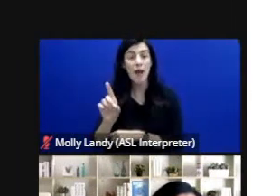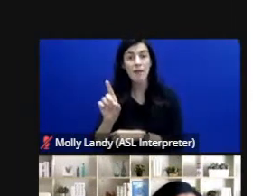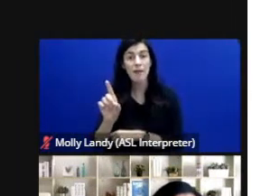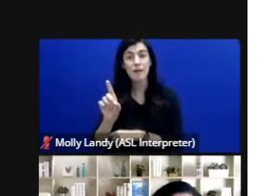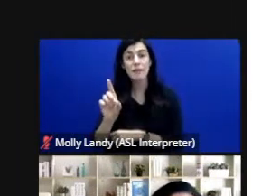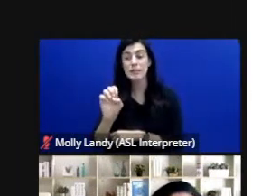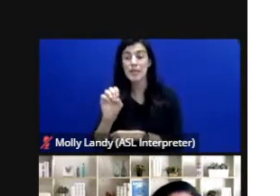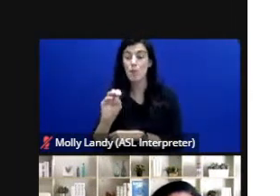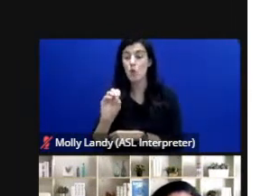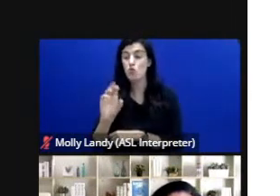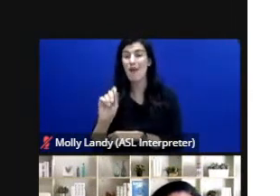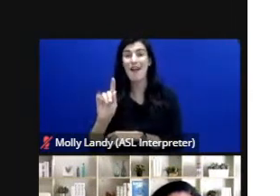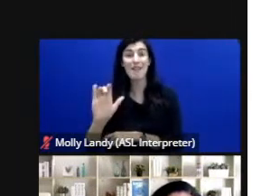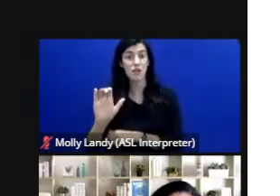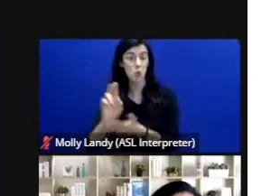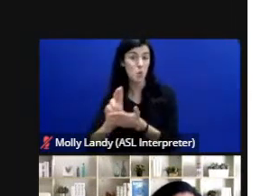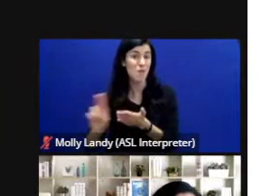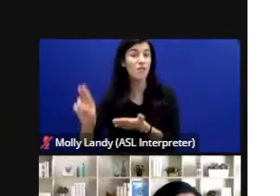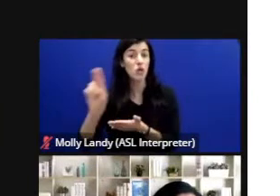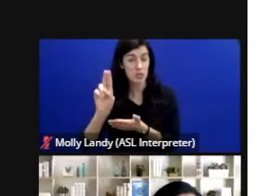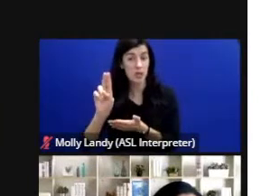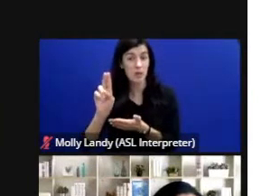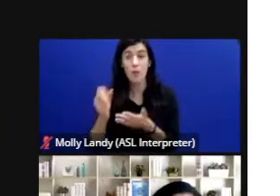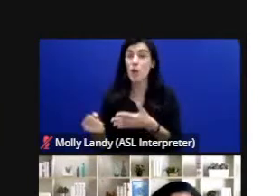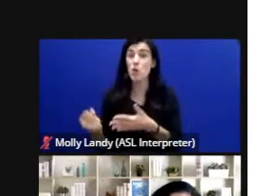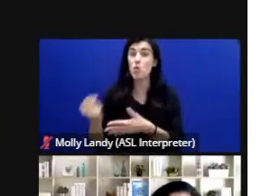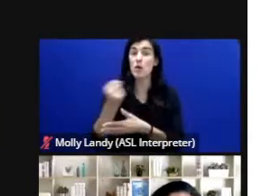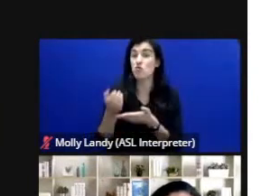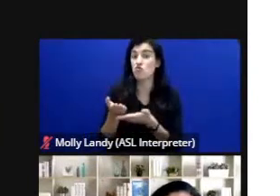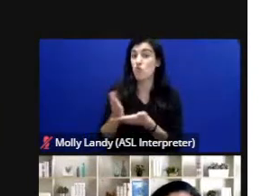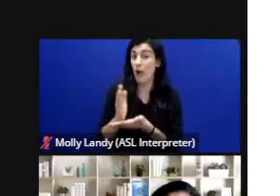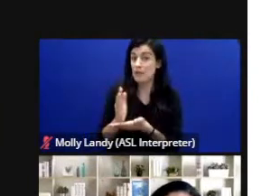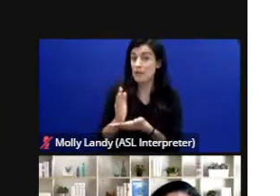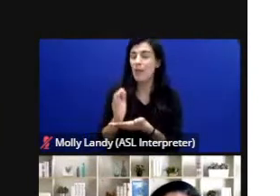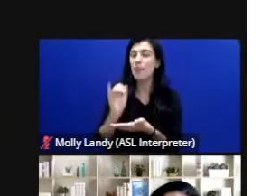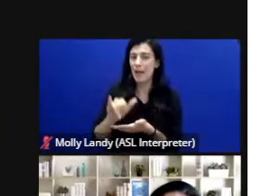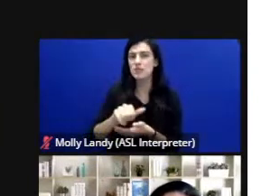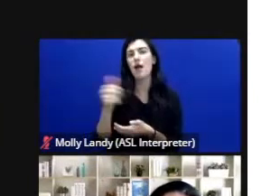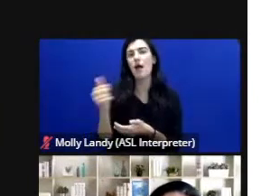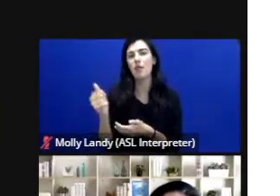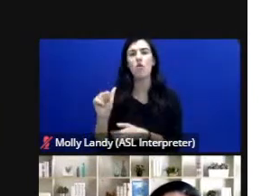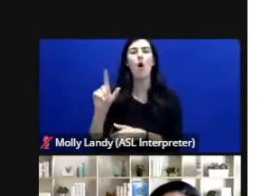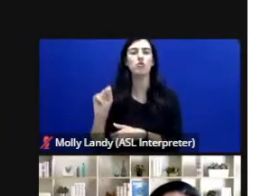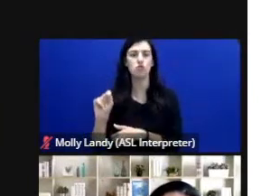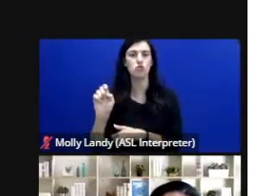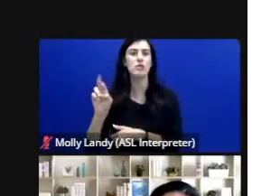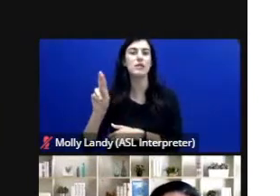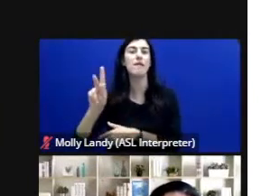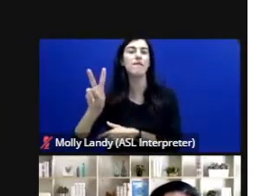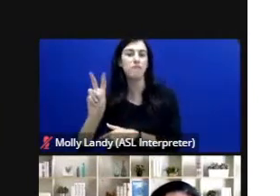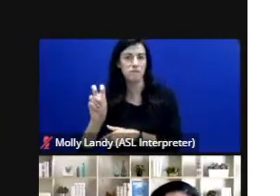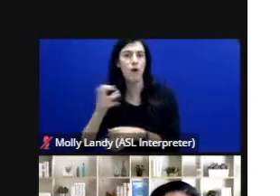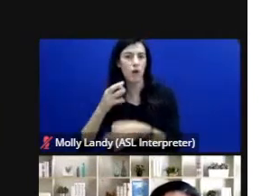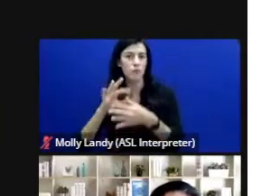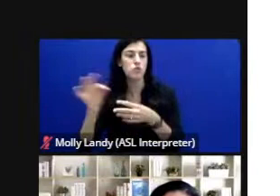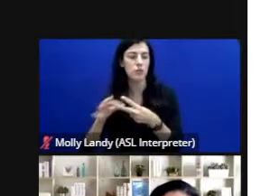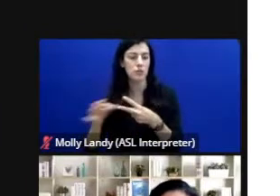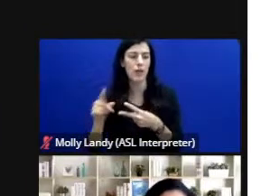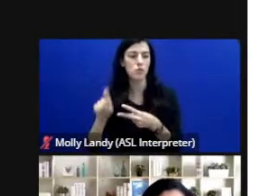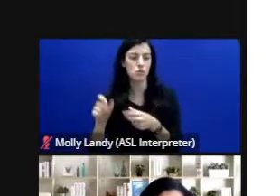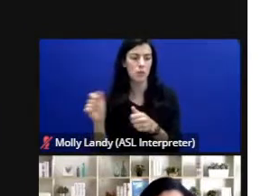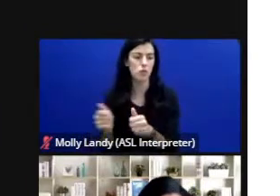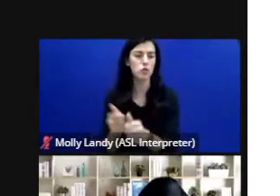prioritizes First Amendment rights to assemble, this is the alternative. That's the alternative you should be pursuing.